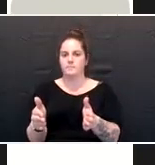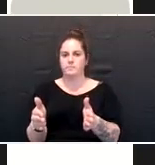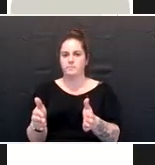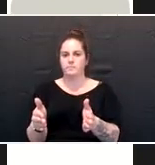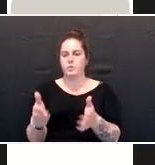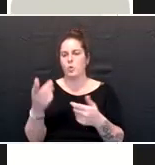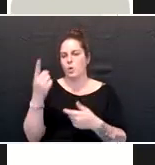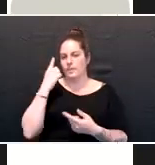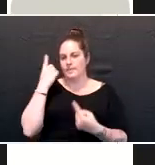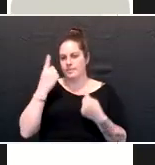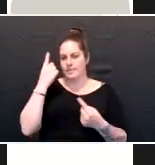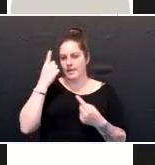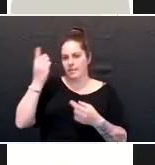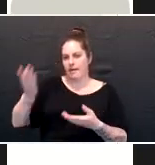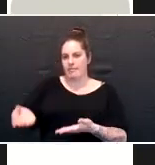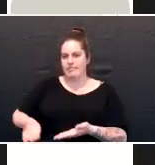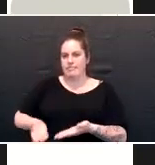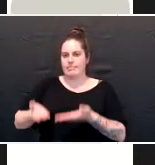lifting an object against gravity.